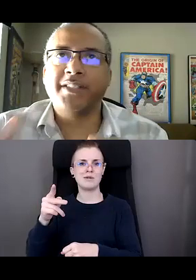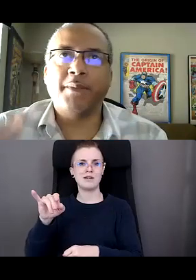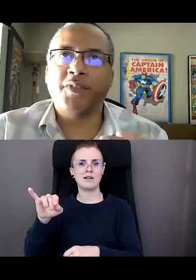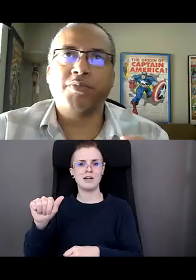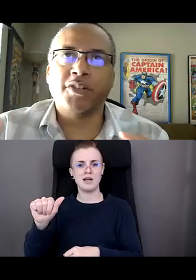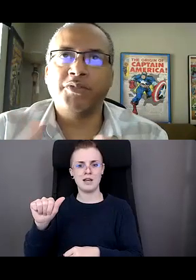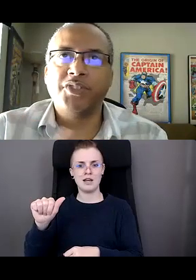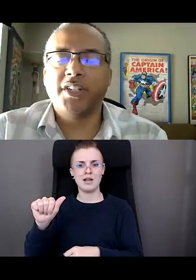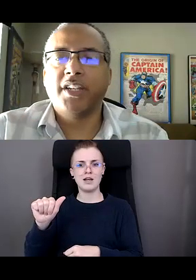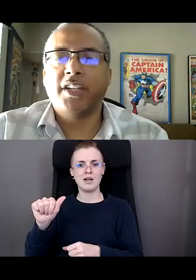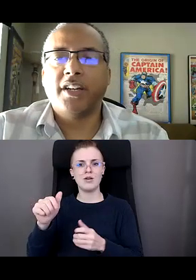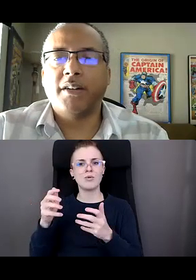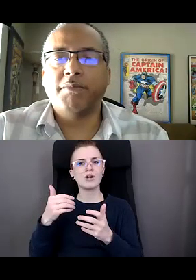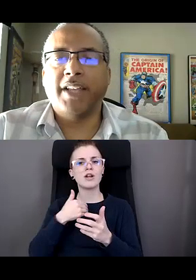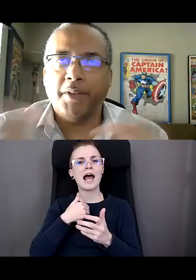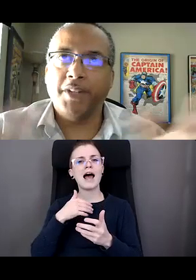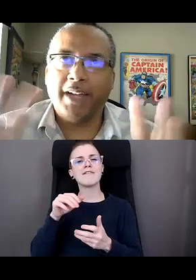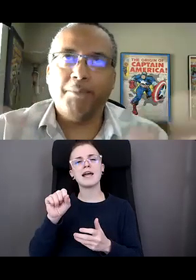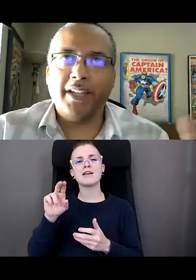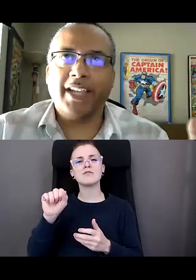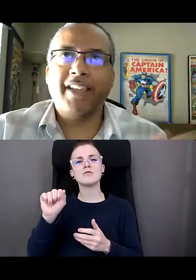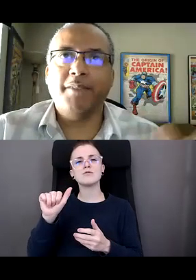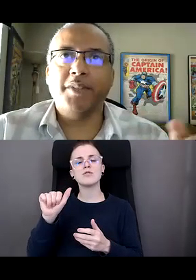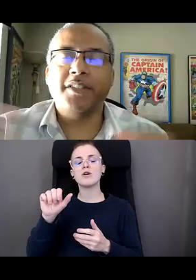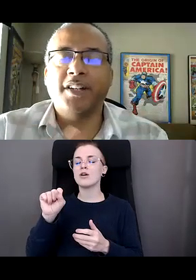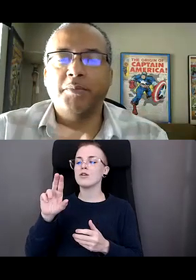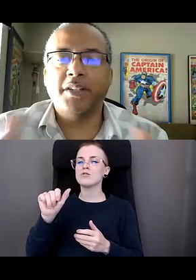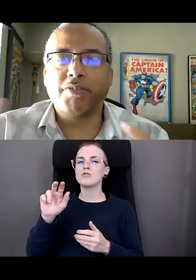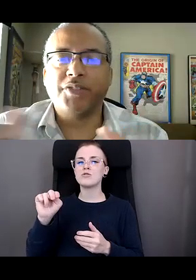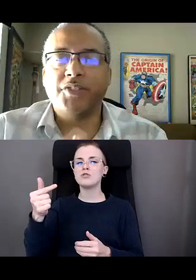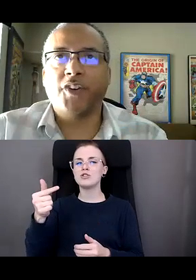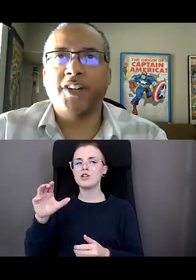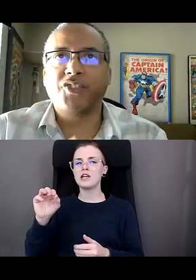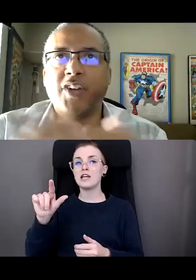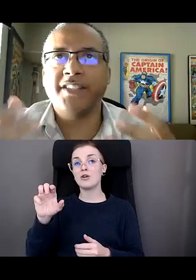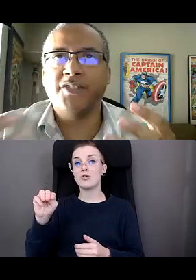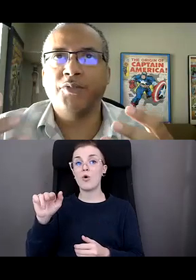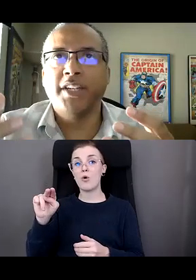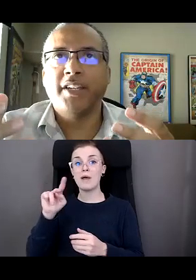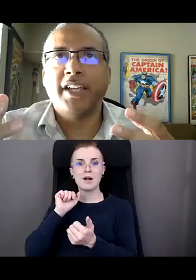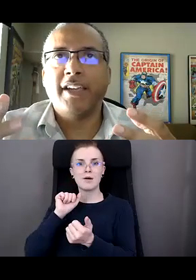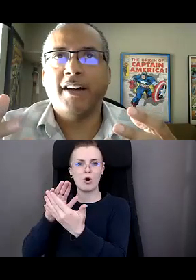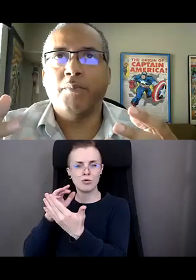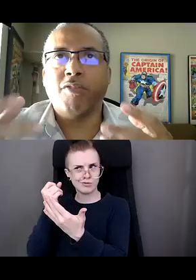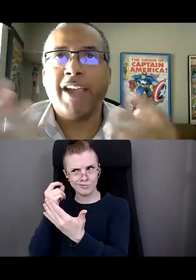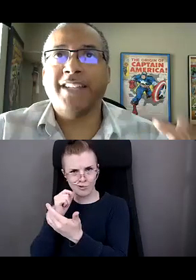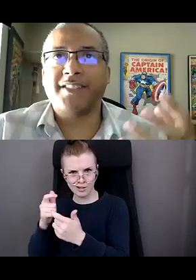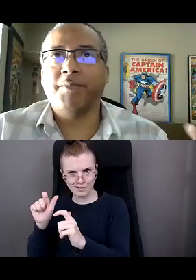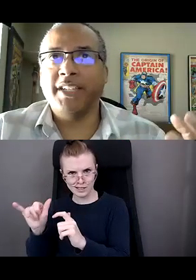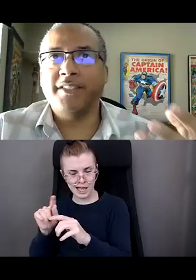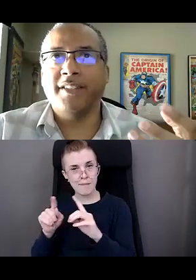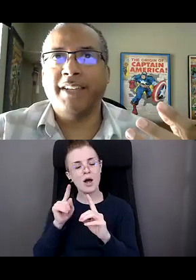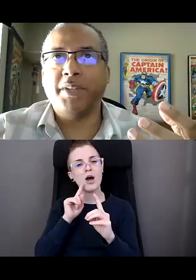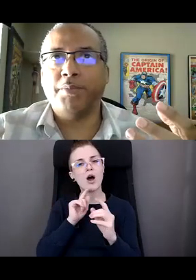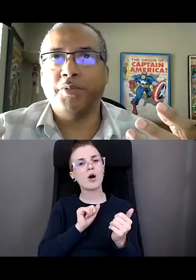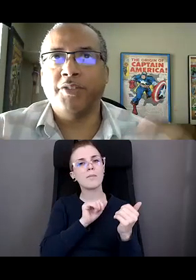Komen type of approach. I mean, we're not big like that, but approach as far as trying to brand